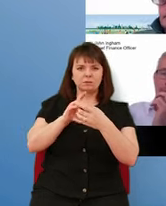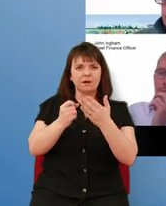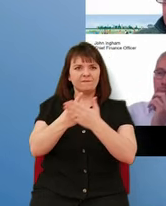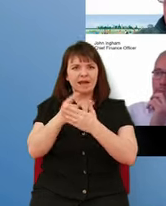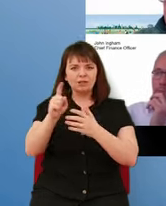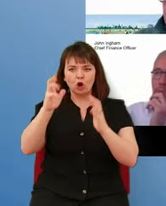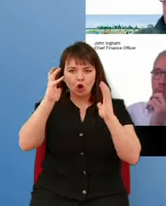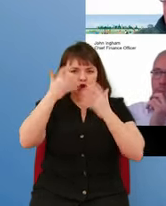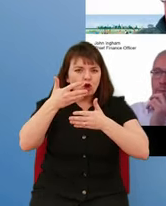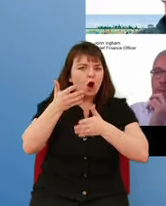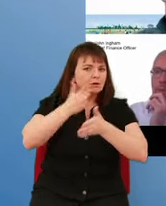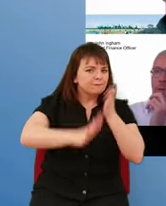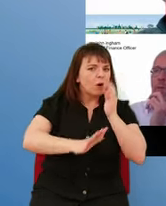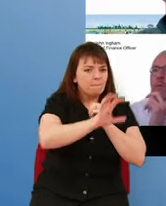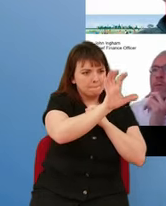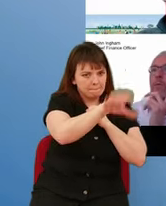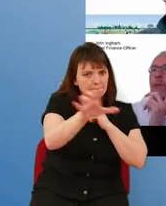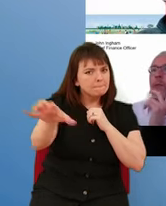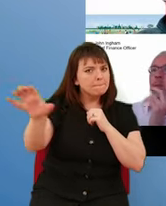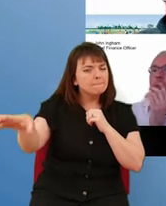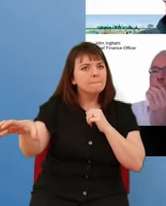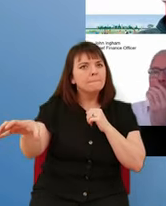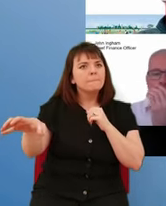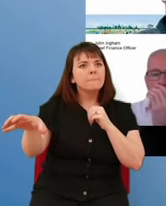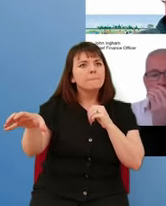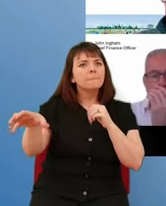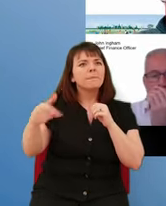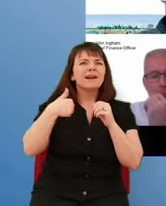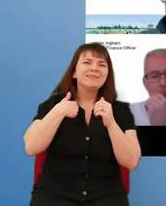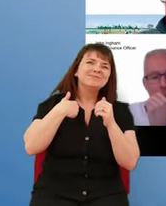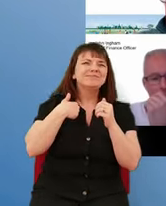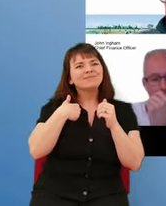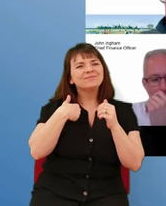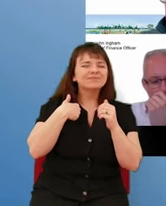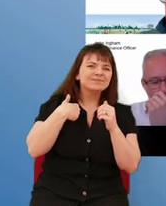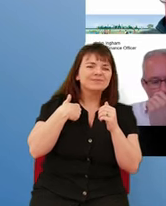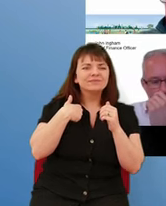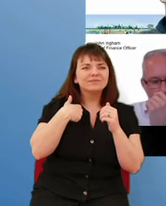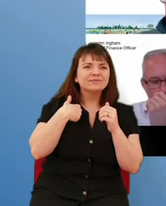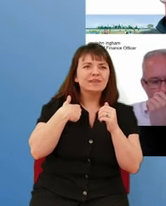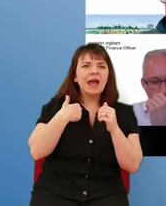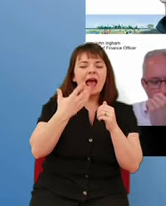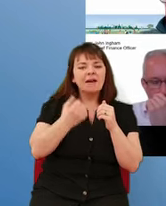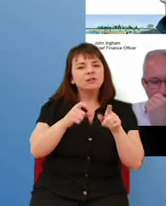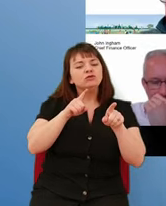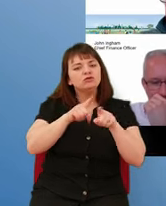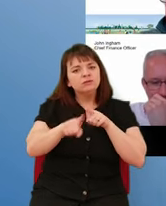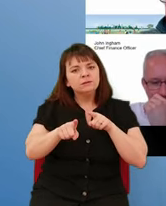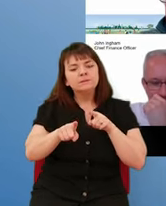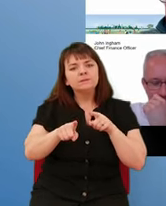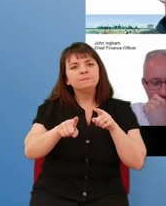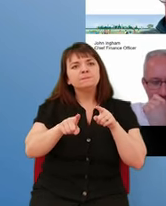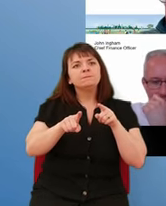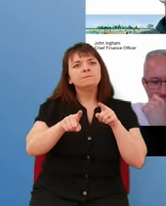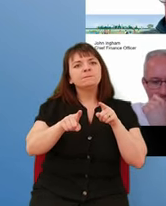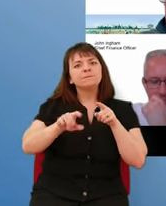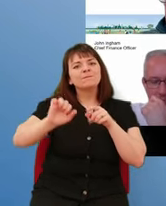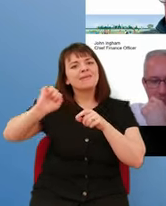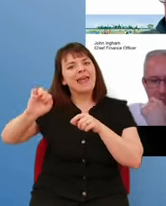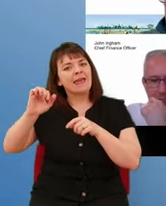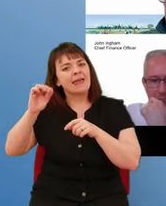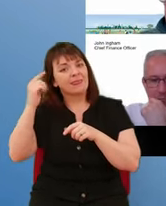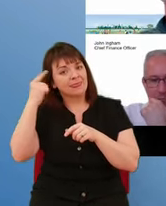having to transition their thinking around the way that they were offering their current services and how we are moving forward.